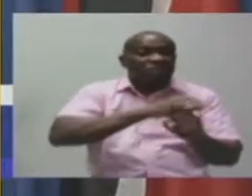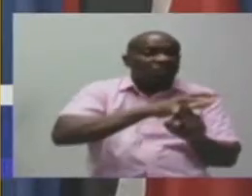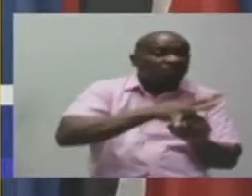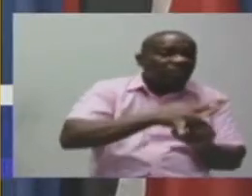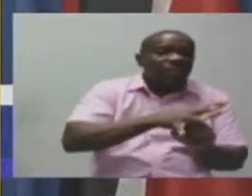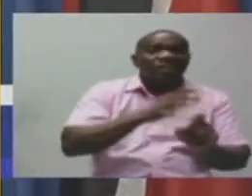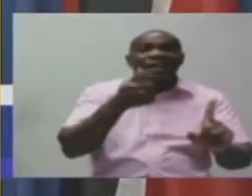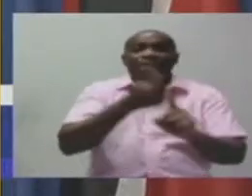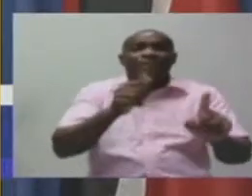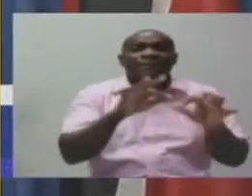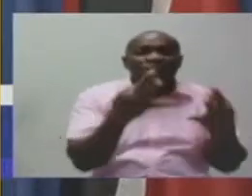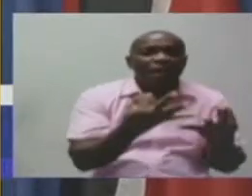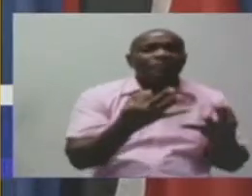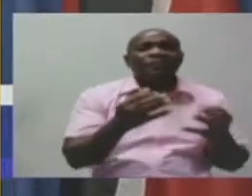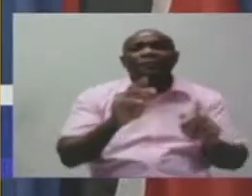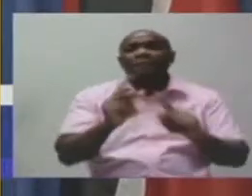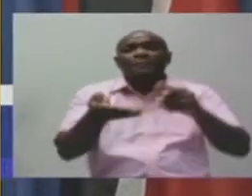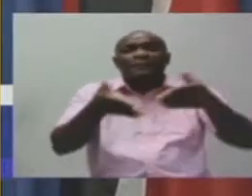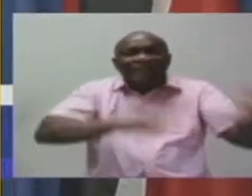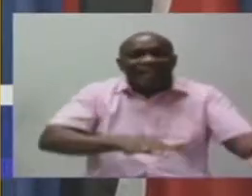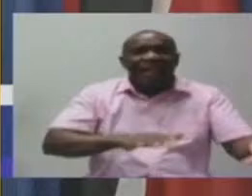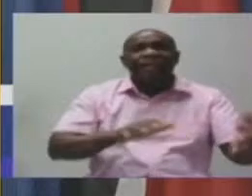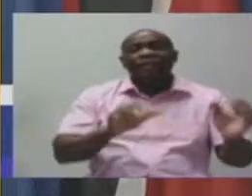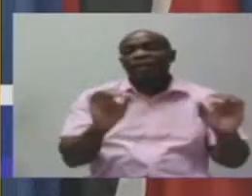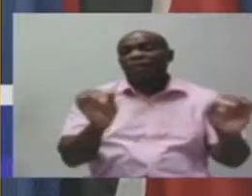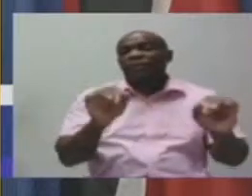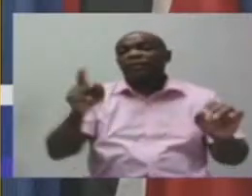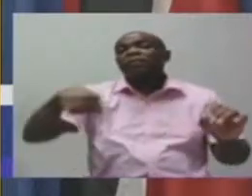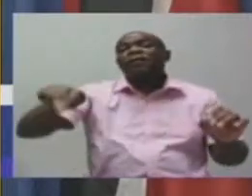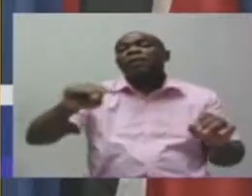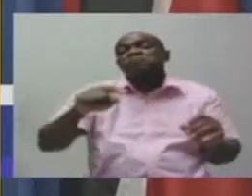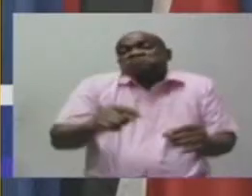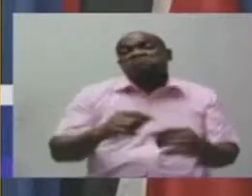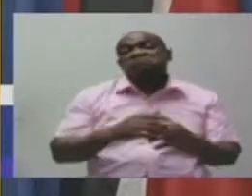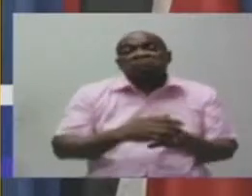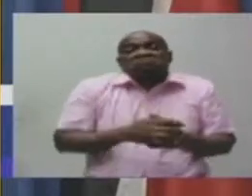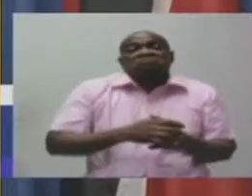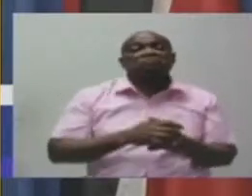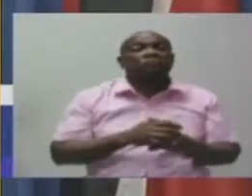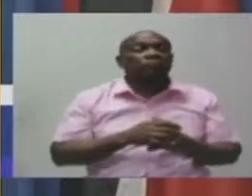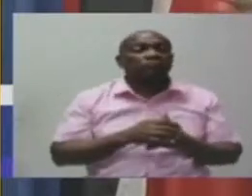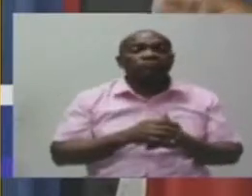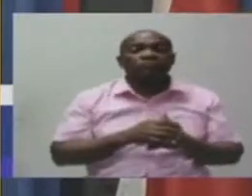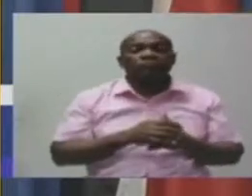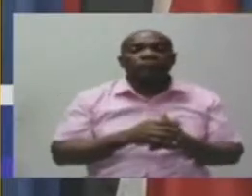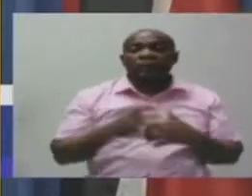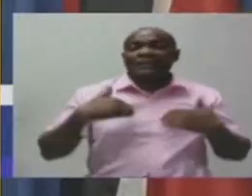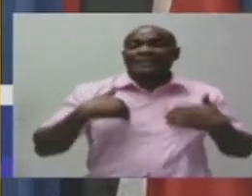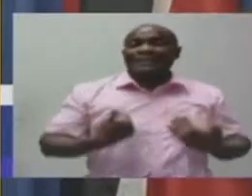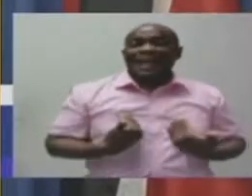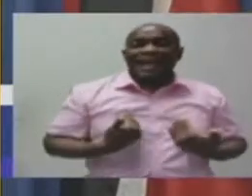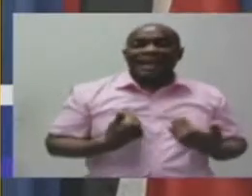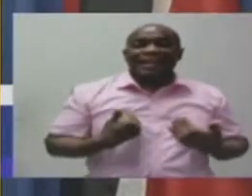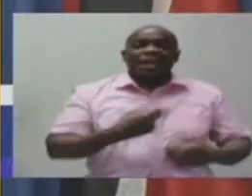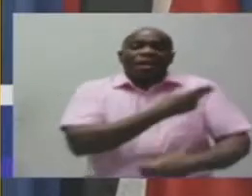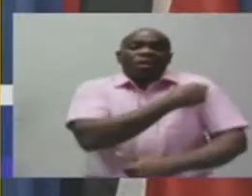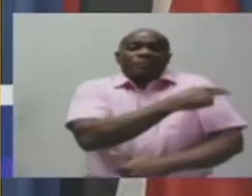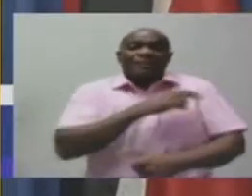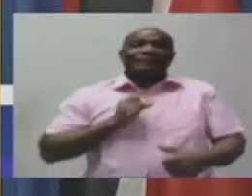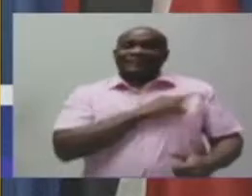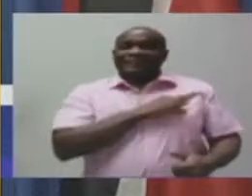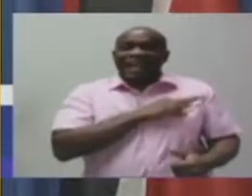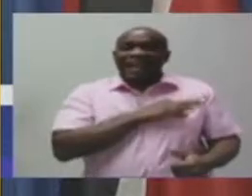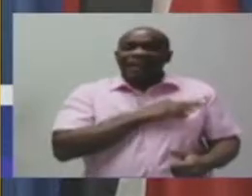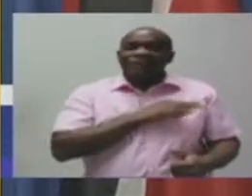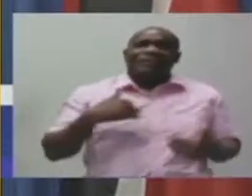taking place. They're not concerned about the tired hospital staff who will receive those who are infected. All they're